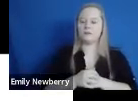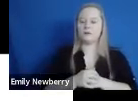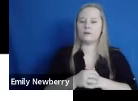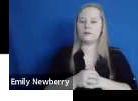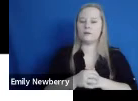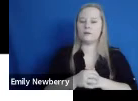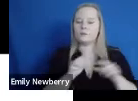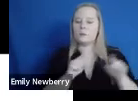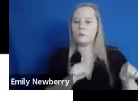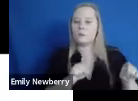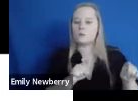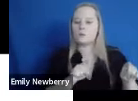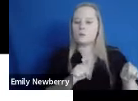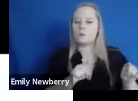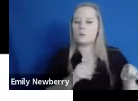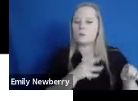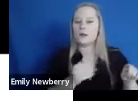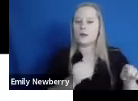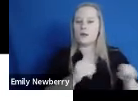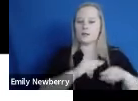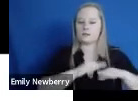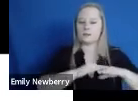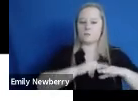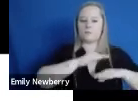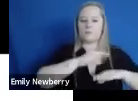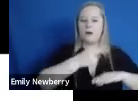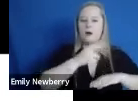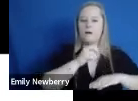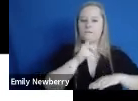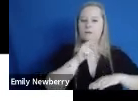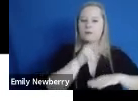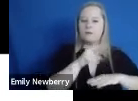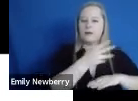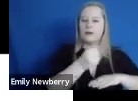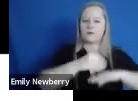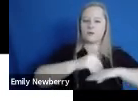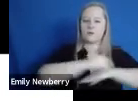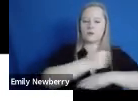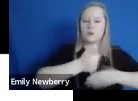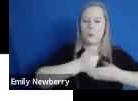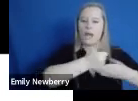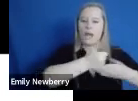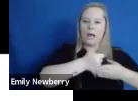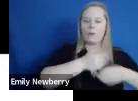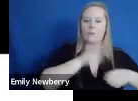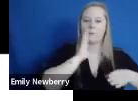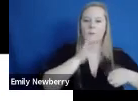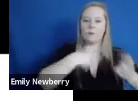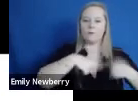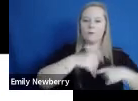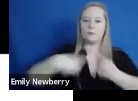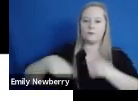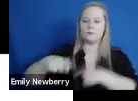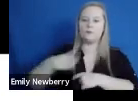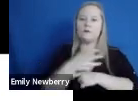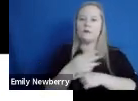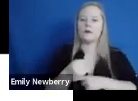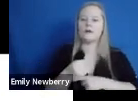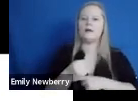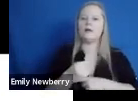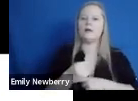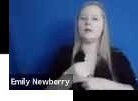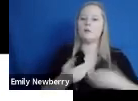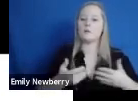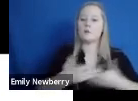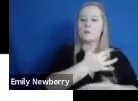provide cover and then also to bring that soil health up. And with that, we usually graze it out to help some